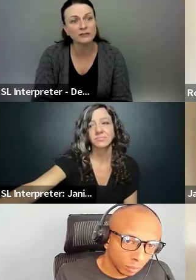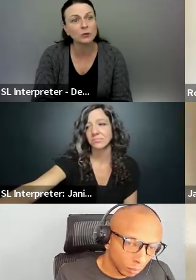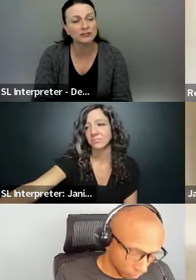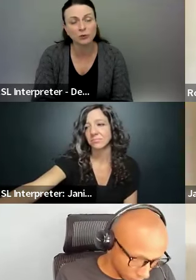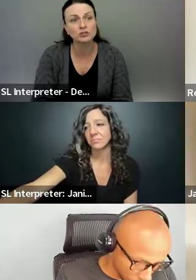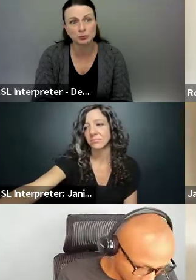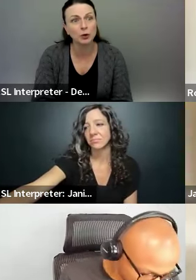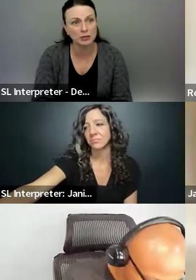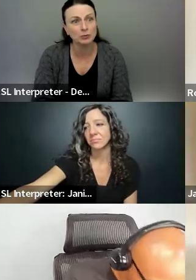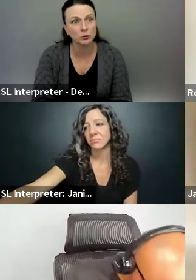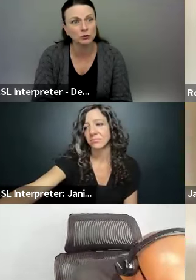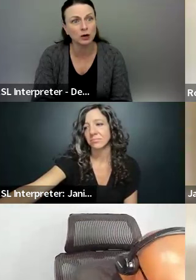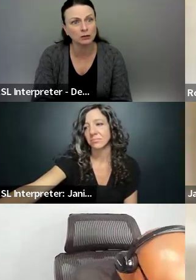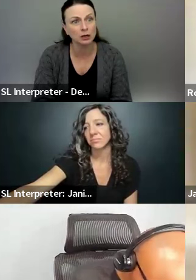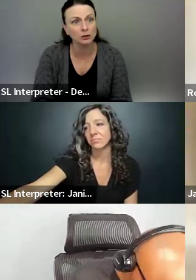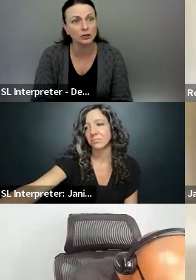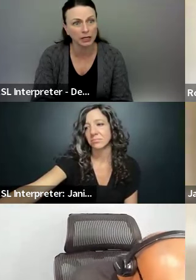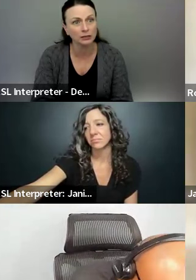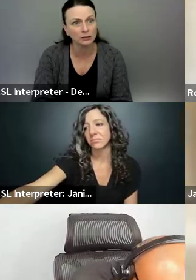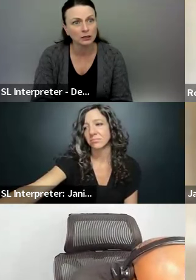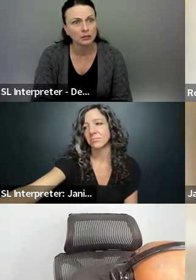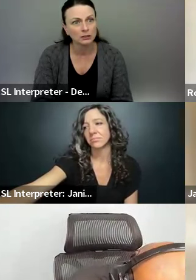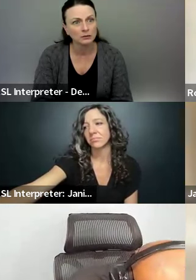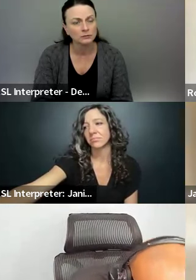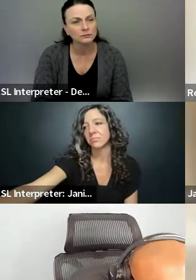we definitely want to support people who are looking.